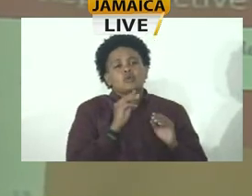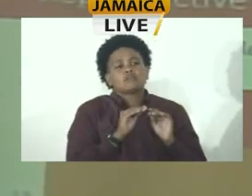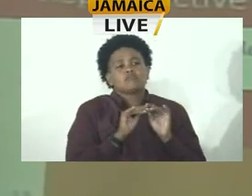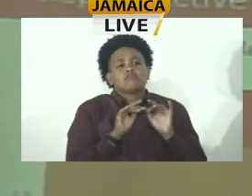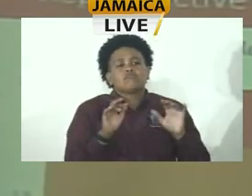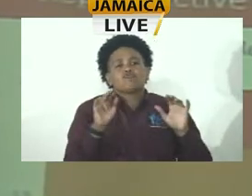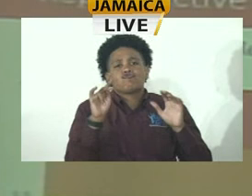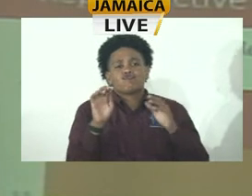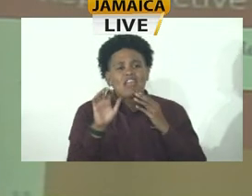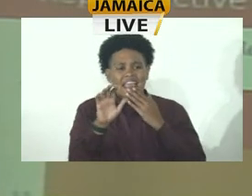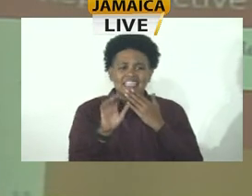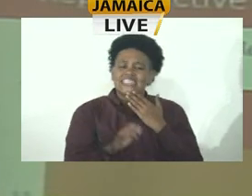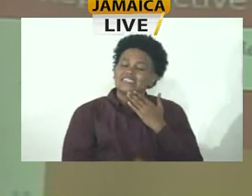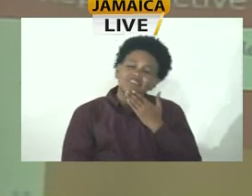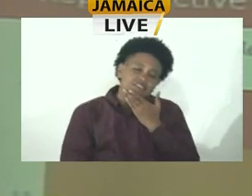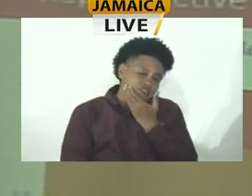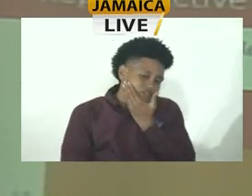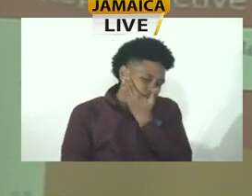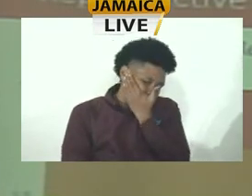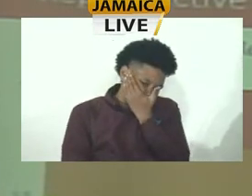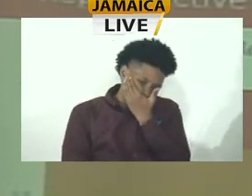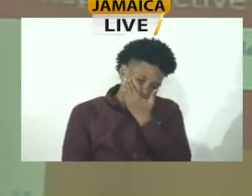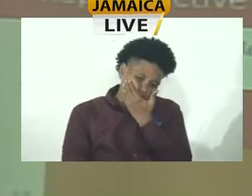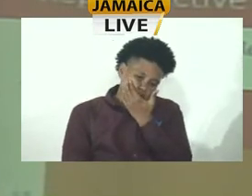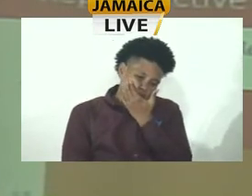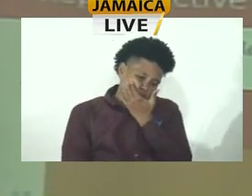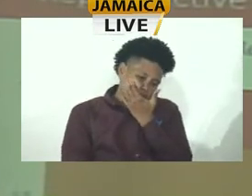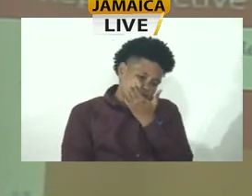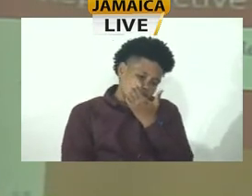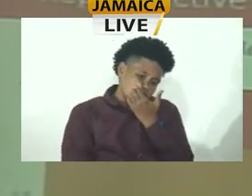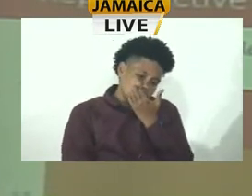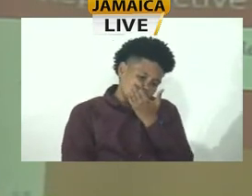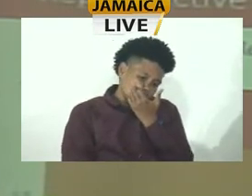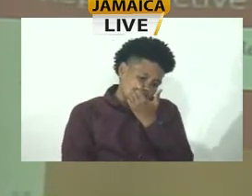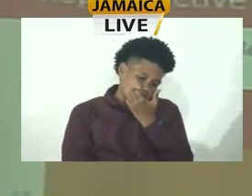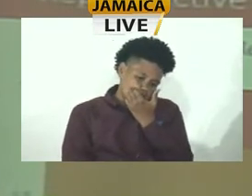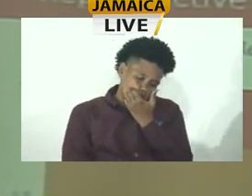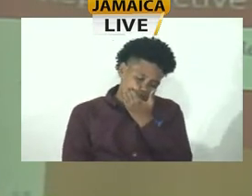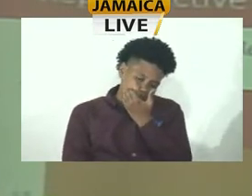rate it means that if we were to